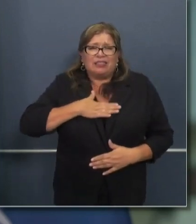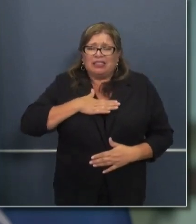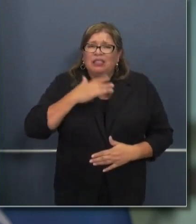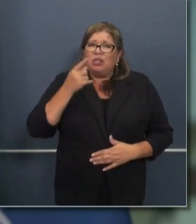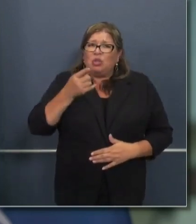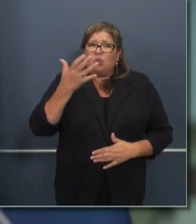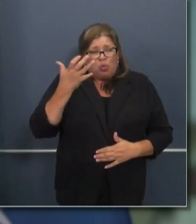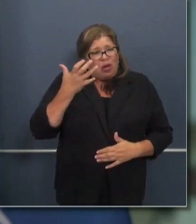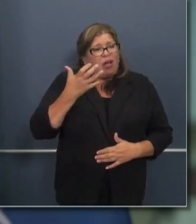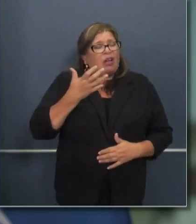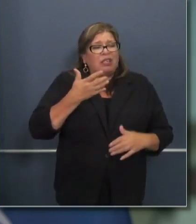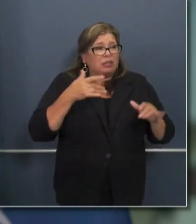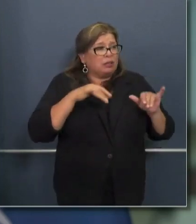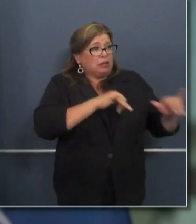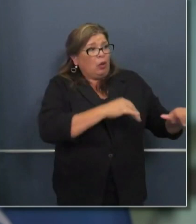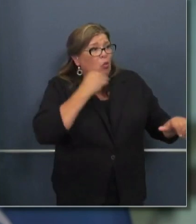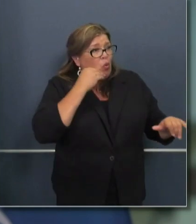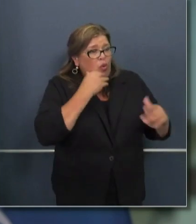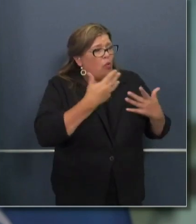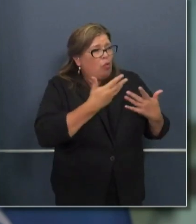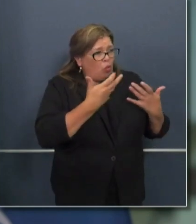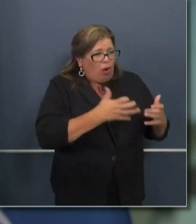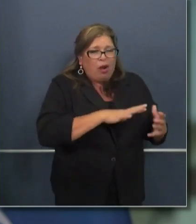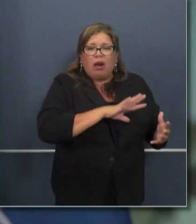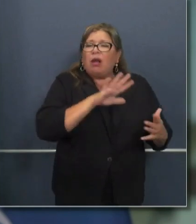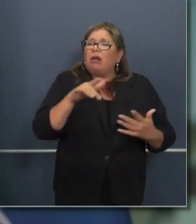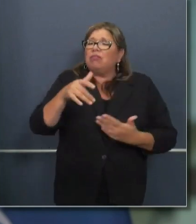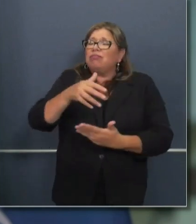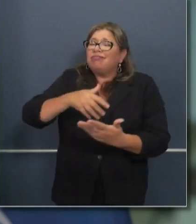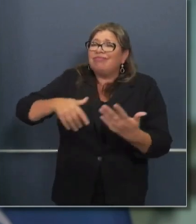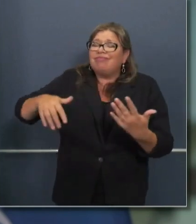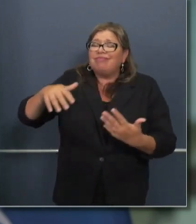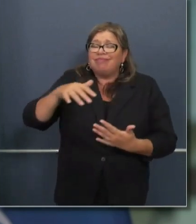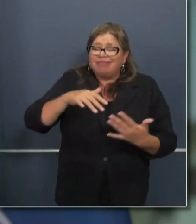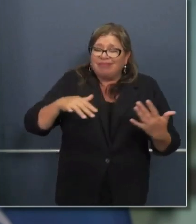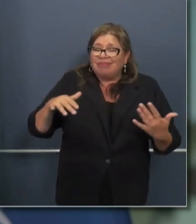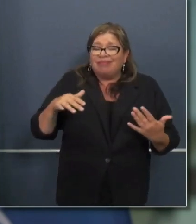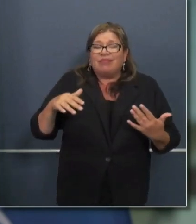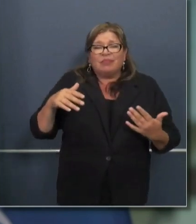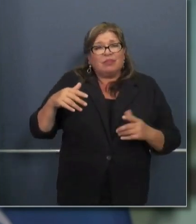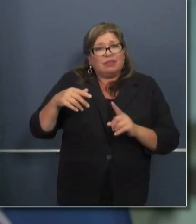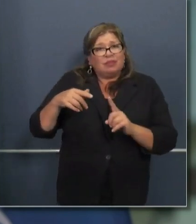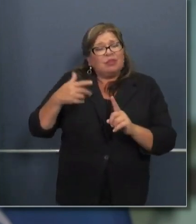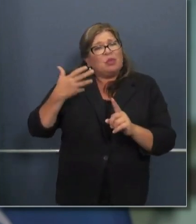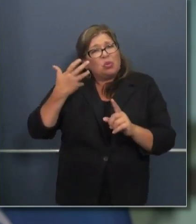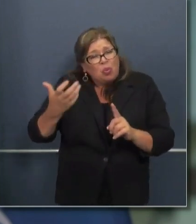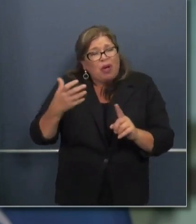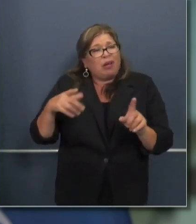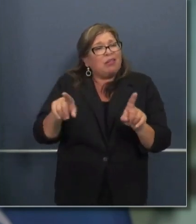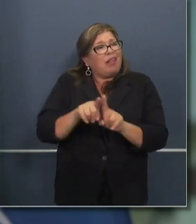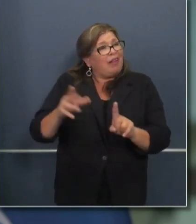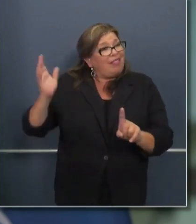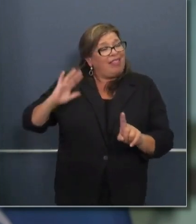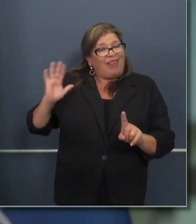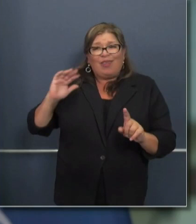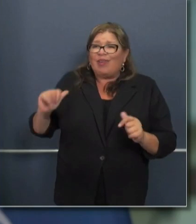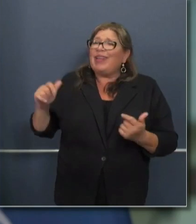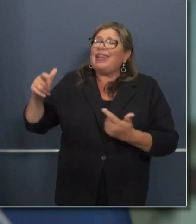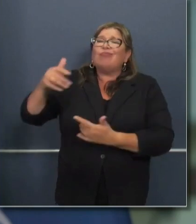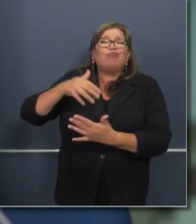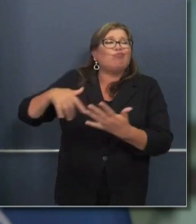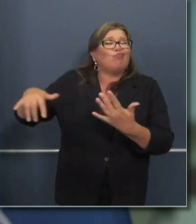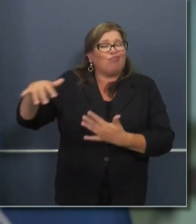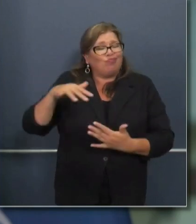semblance of what life looked like in December, November of last year, do so safely and honorably